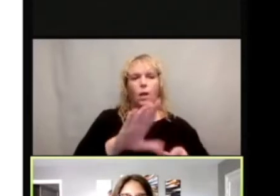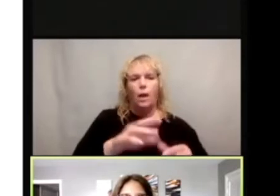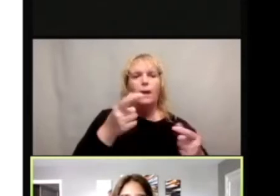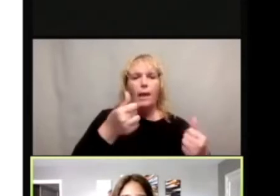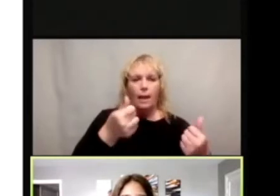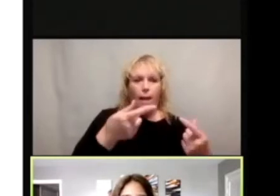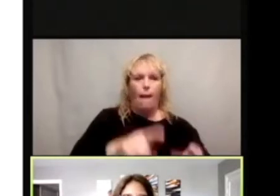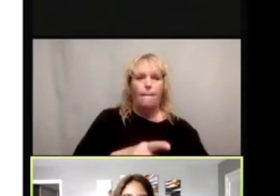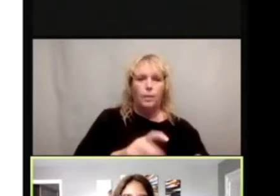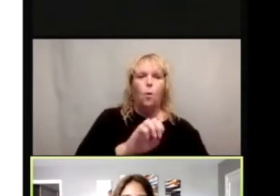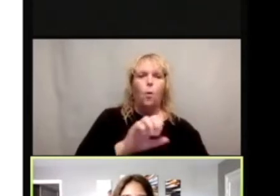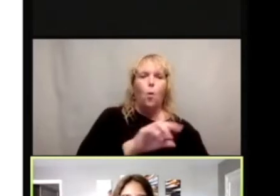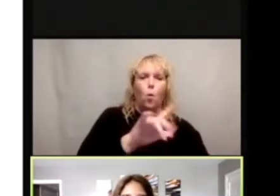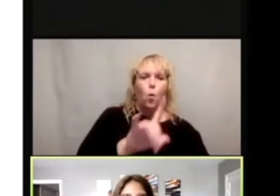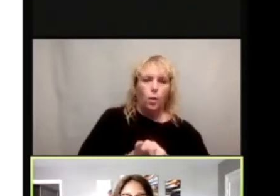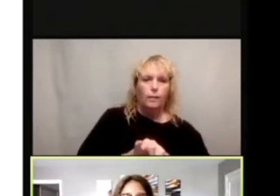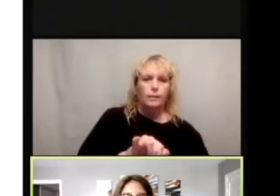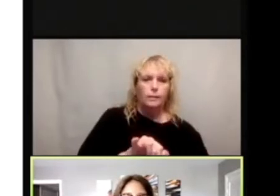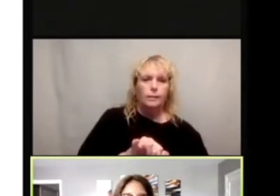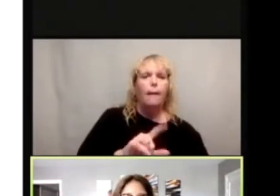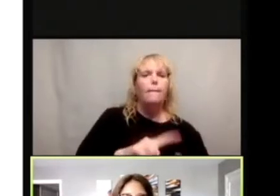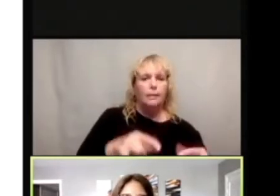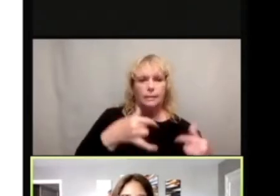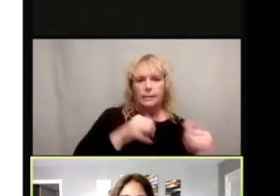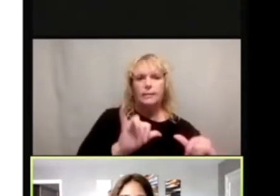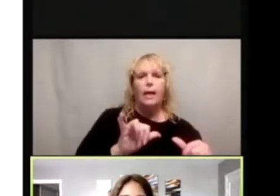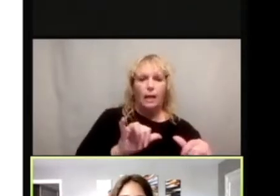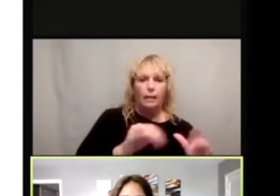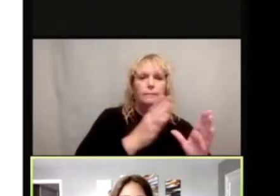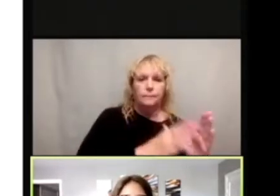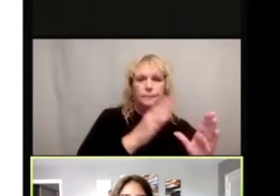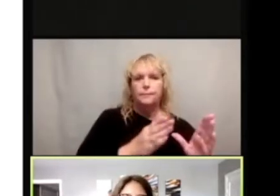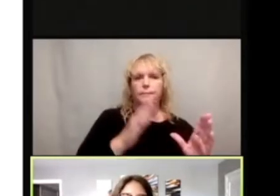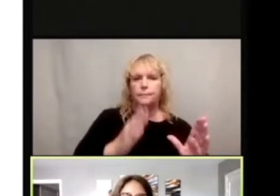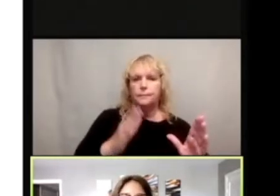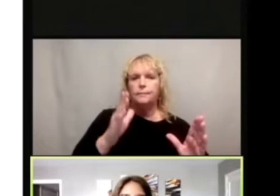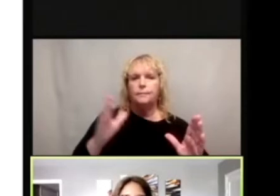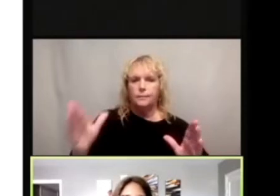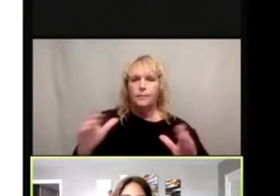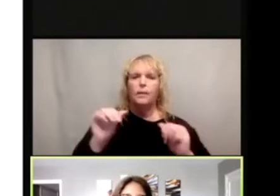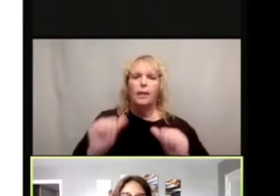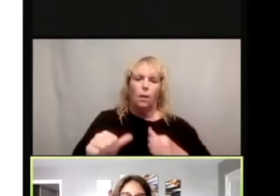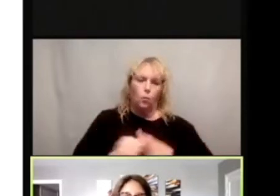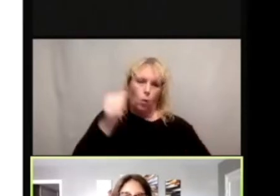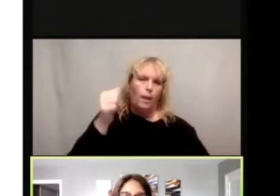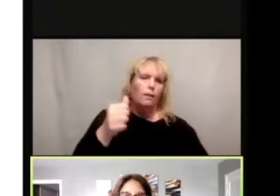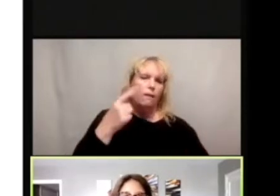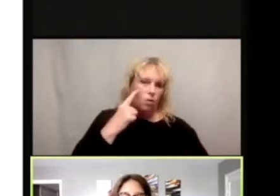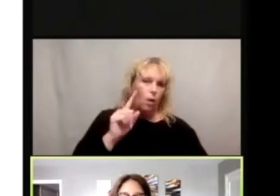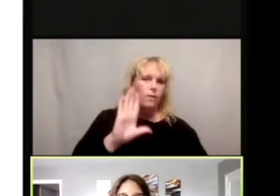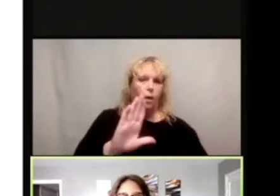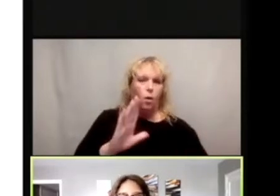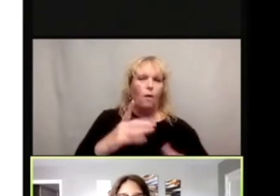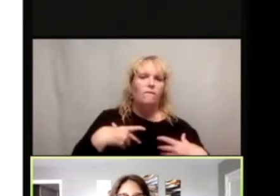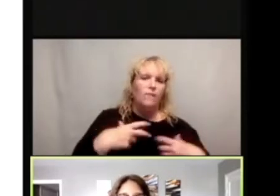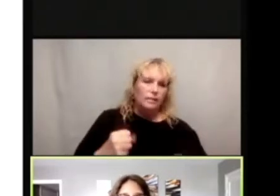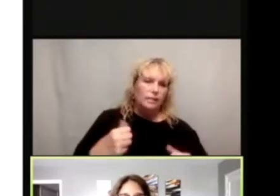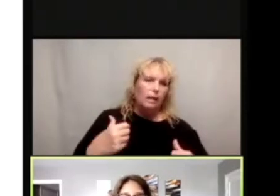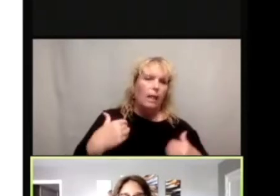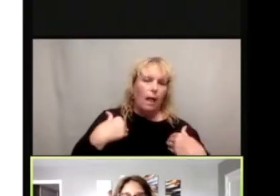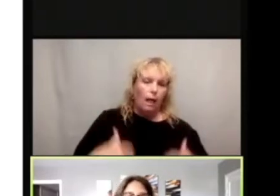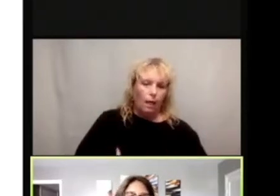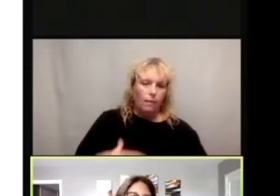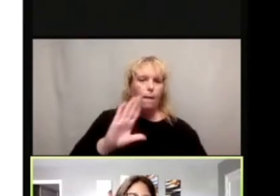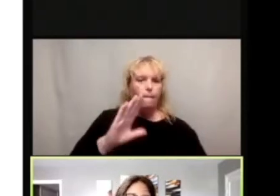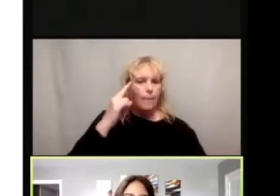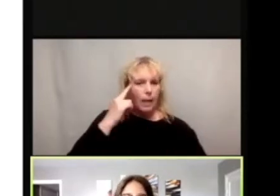are long-standing challenges on one's health and health behavior, physical and mental health over the life course,